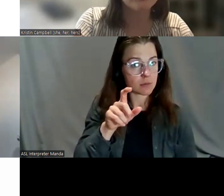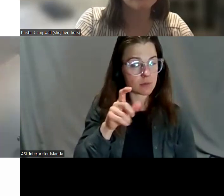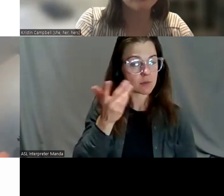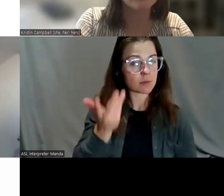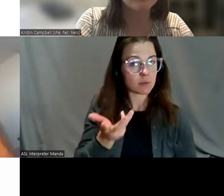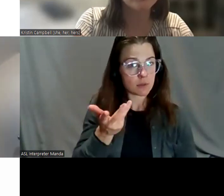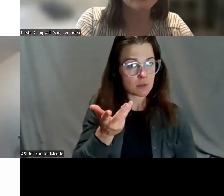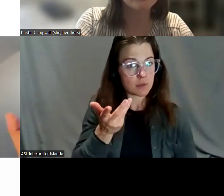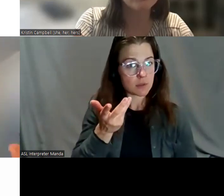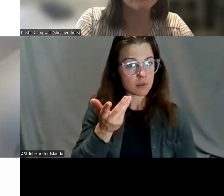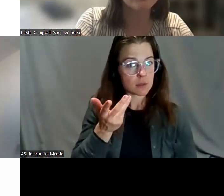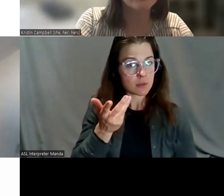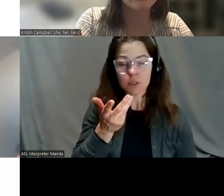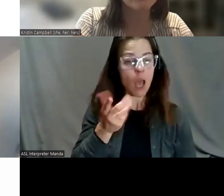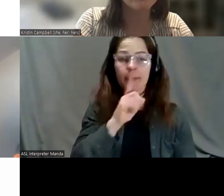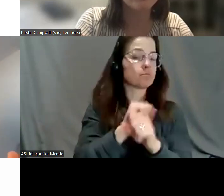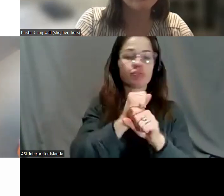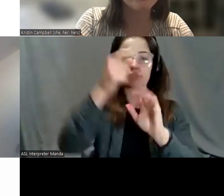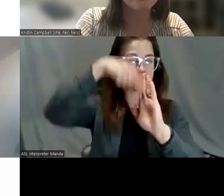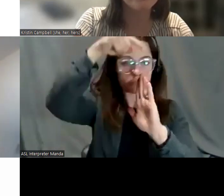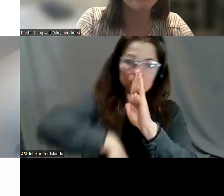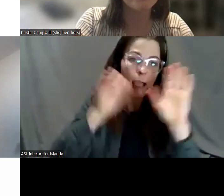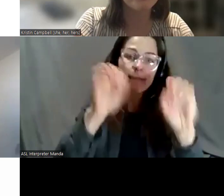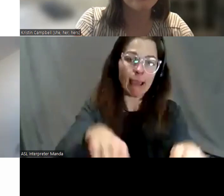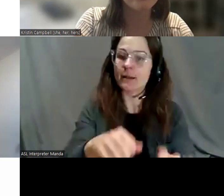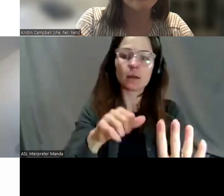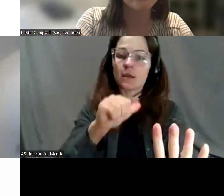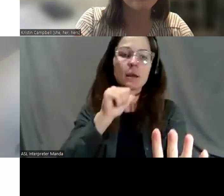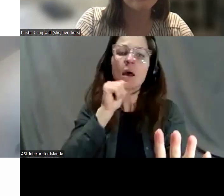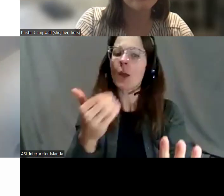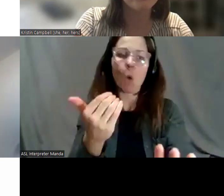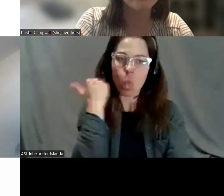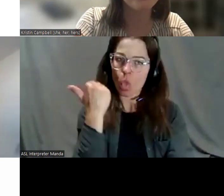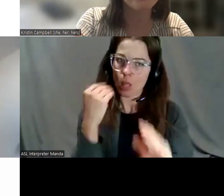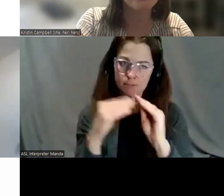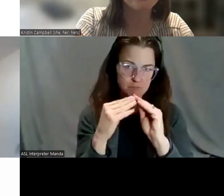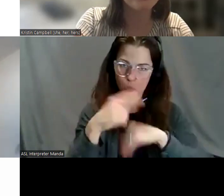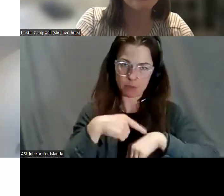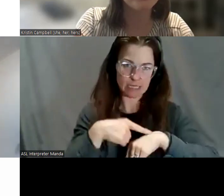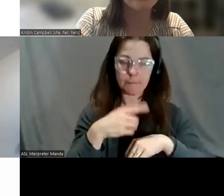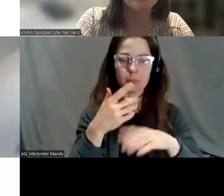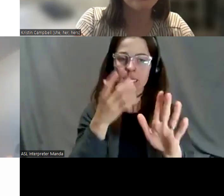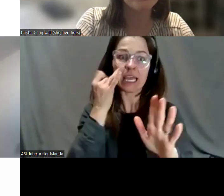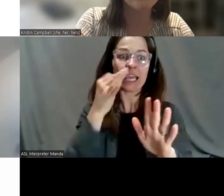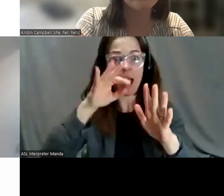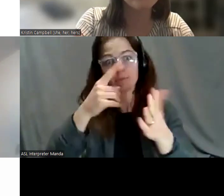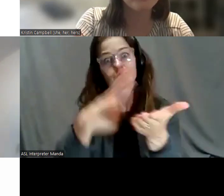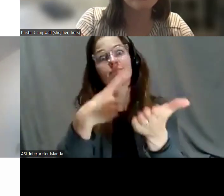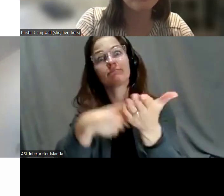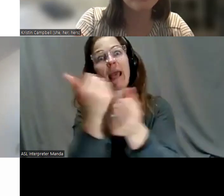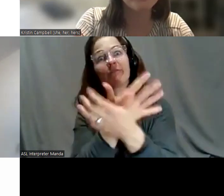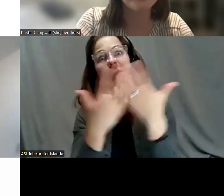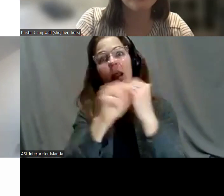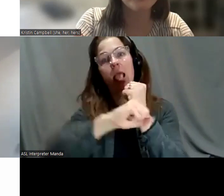so this just keeps going, and I will take way too much time if I were to explore everything. So I'll stop